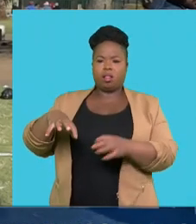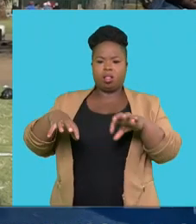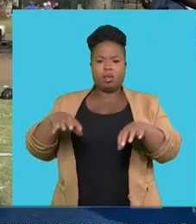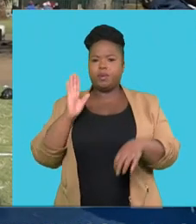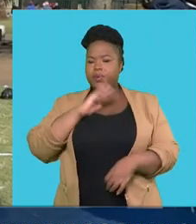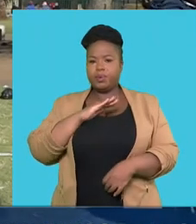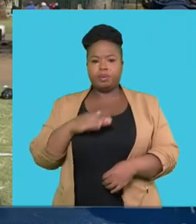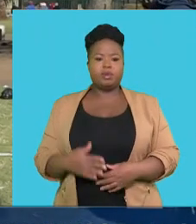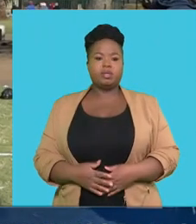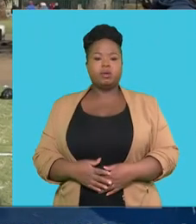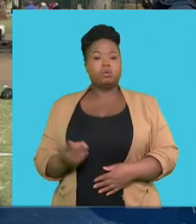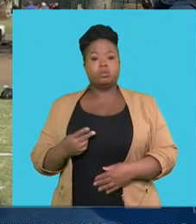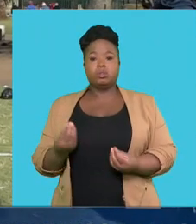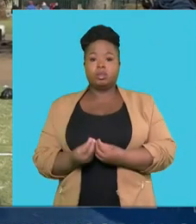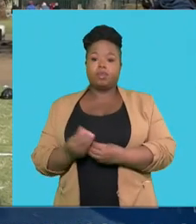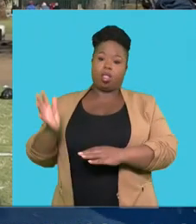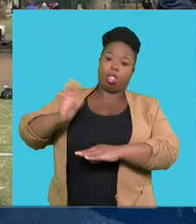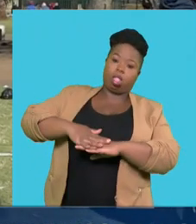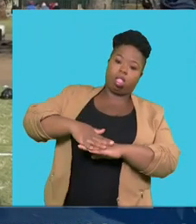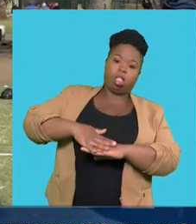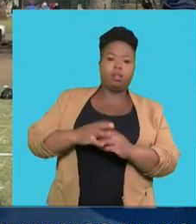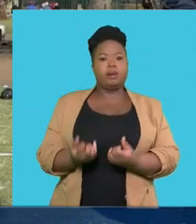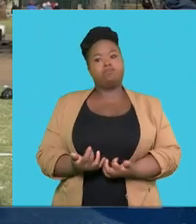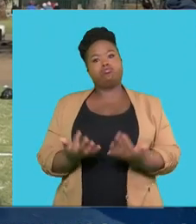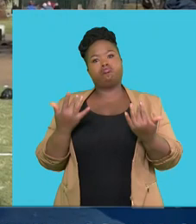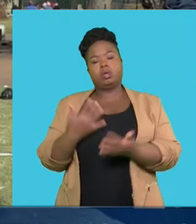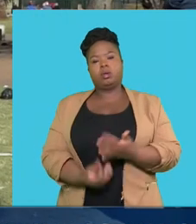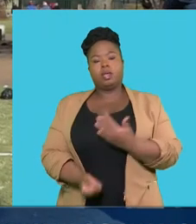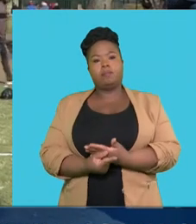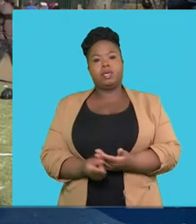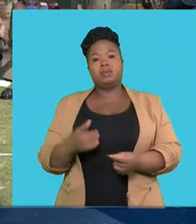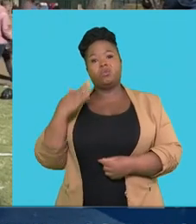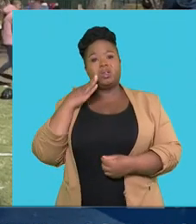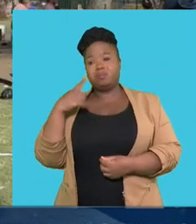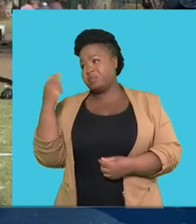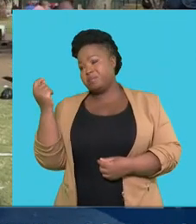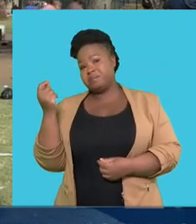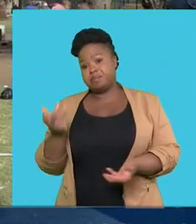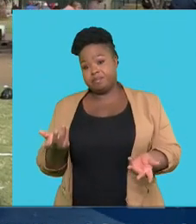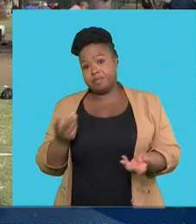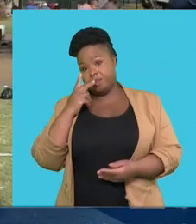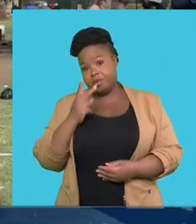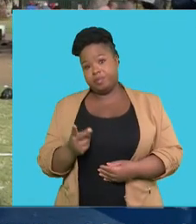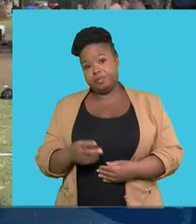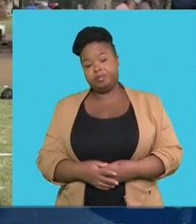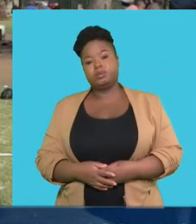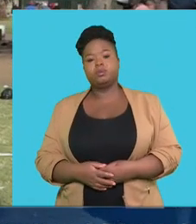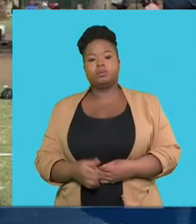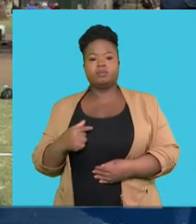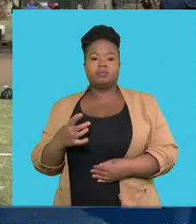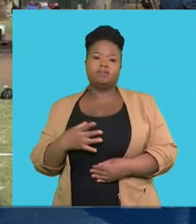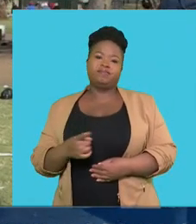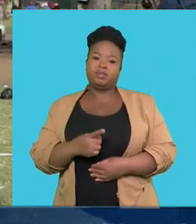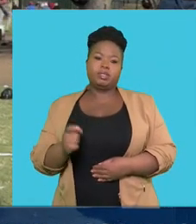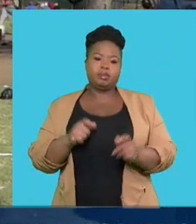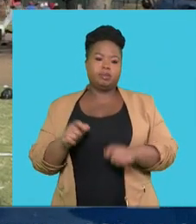njengamahita. Something ngawela lapho qala umlilo, thola ukuthi wena usaphumile. Yabona. So into engiyithandayo nje ukuthi